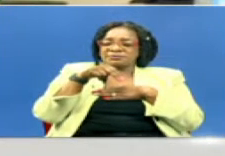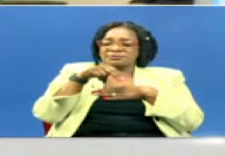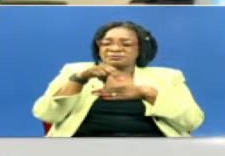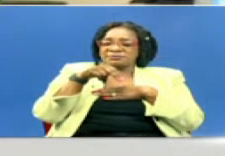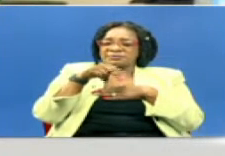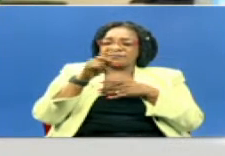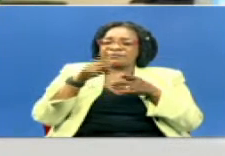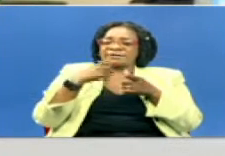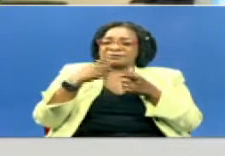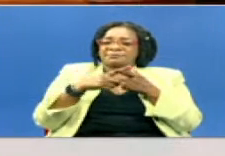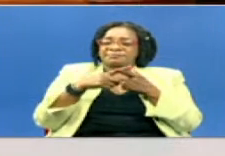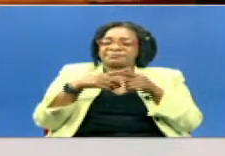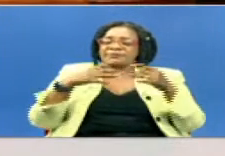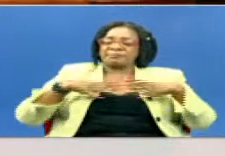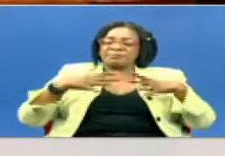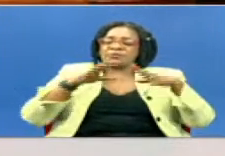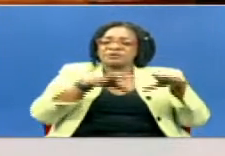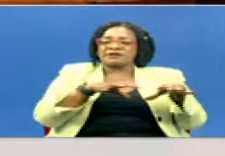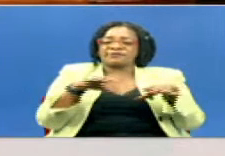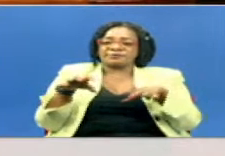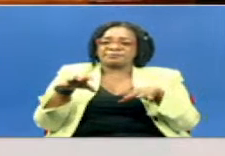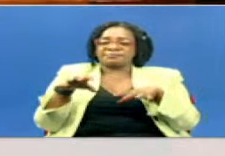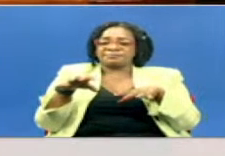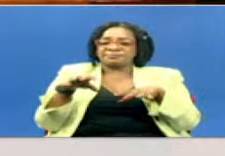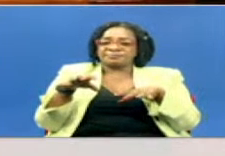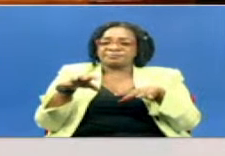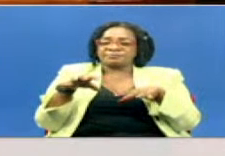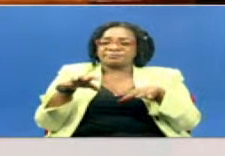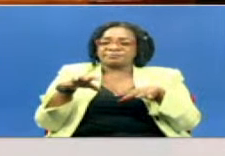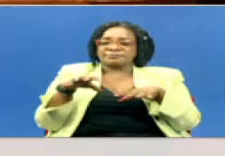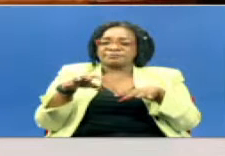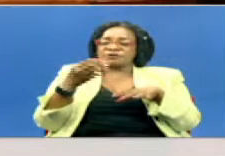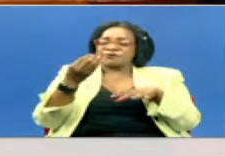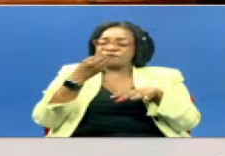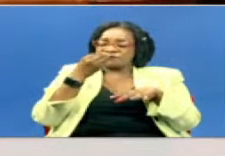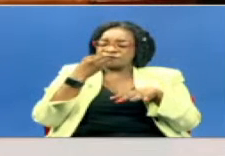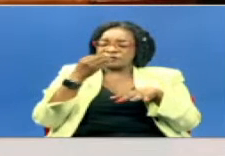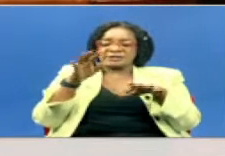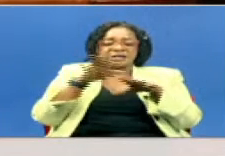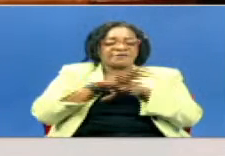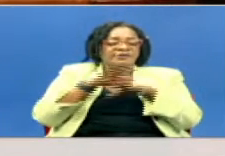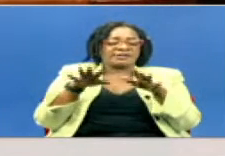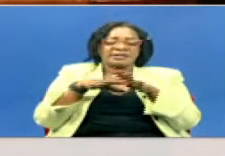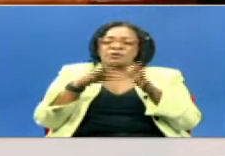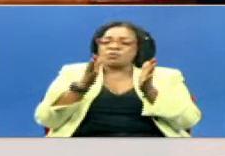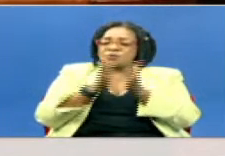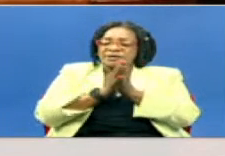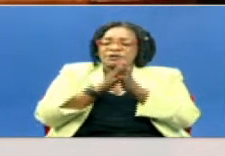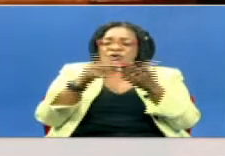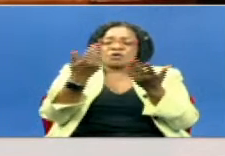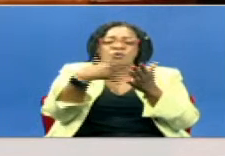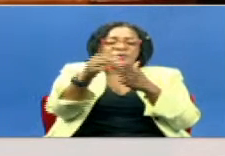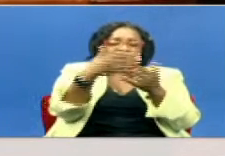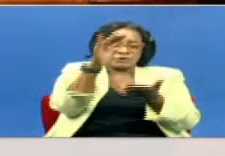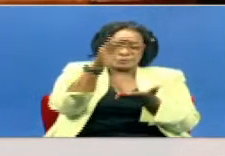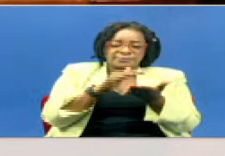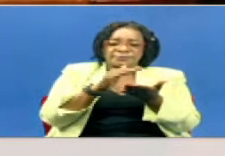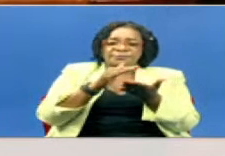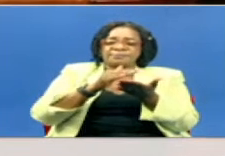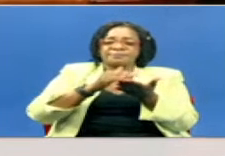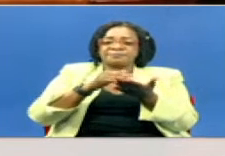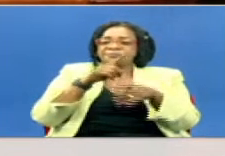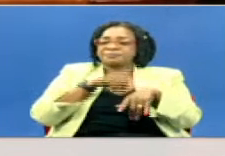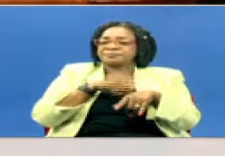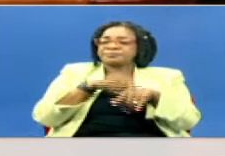with your people suffering. Food on the table is everything, subsidy or no subsidy. But when you have a new administration,